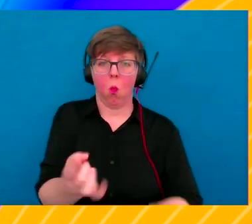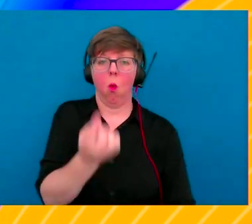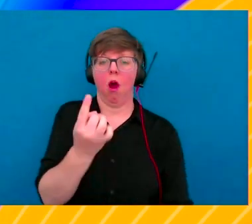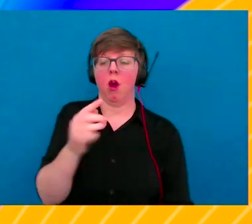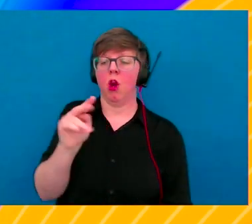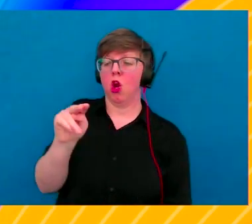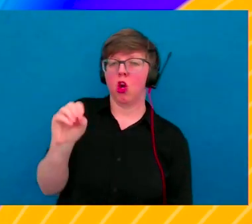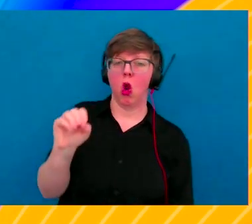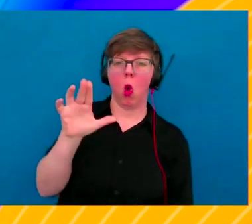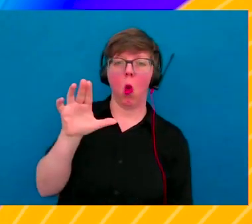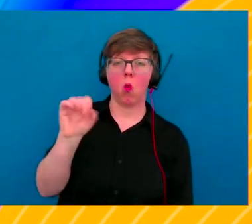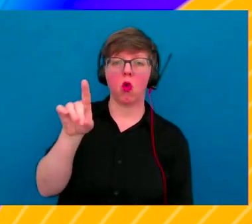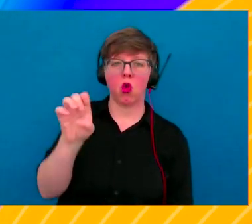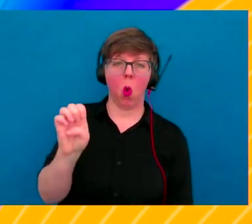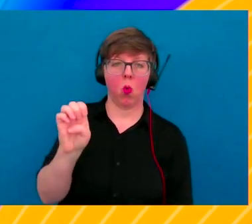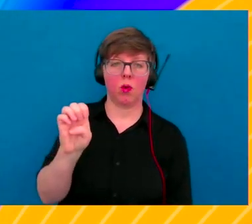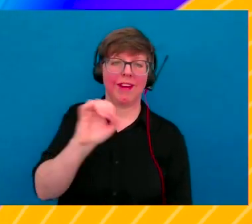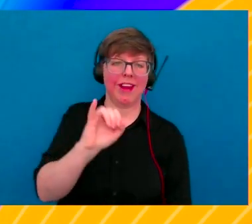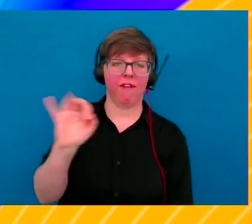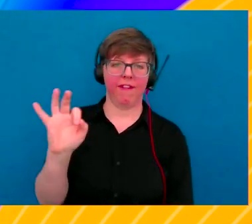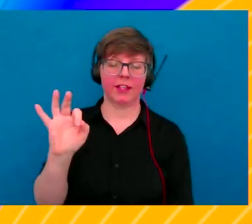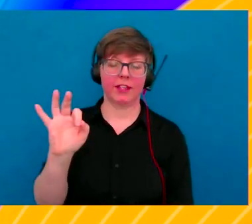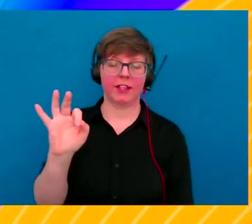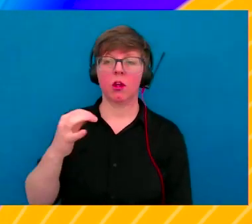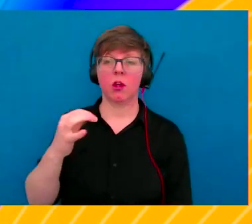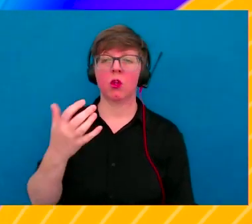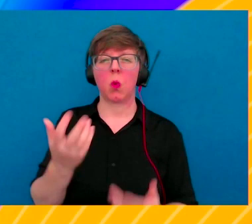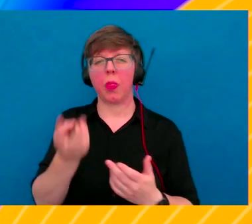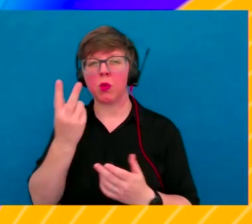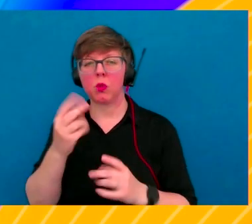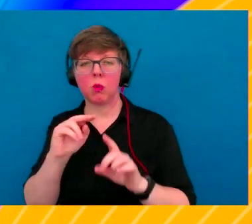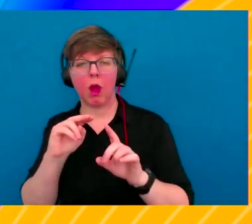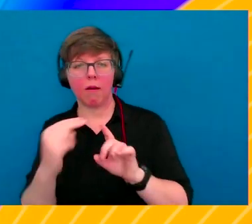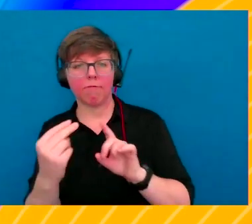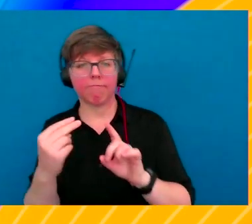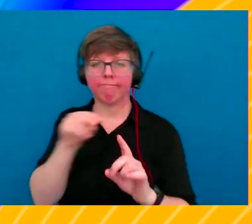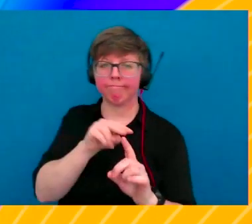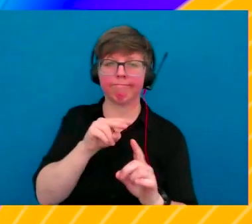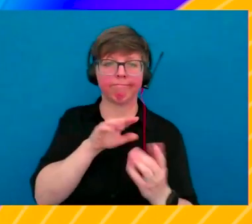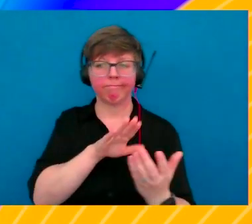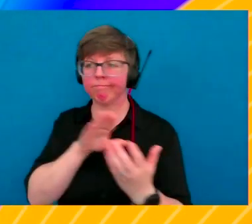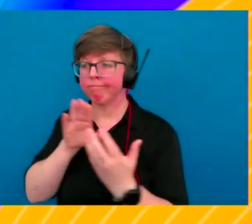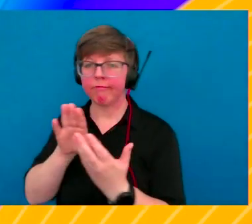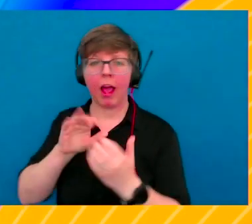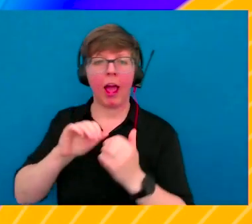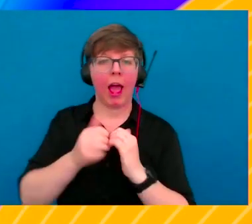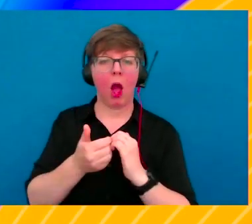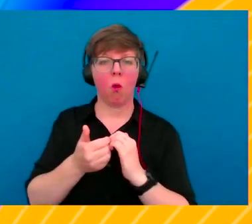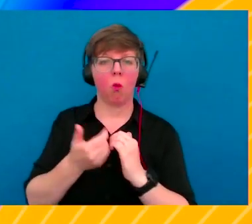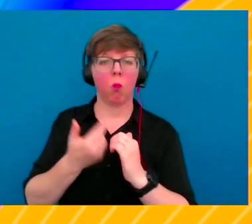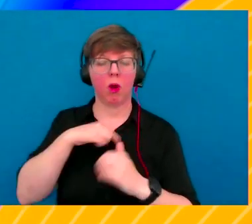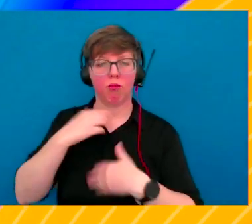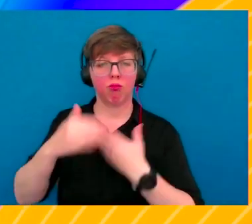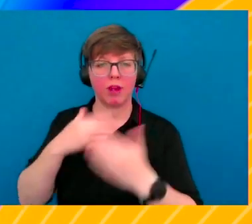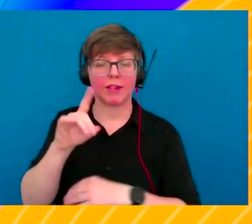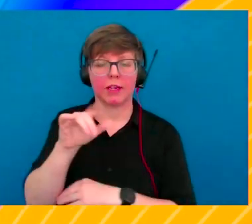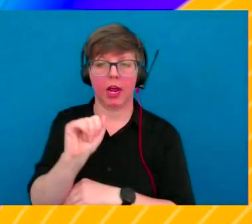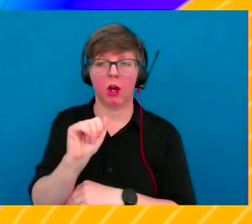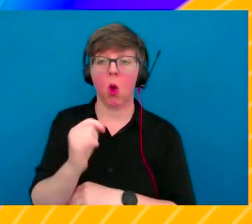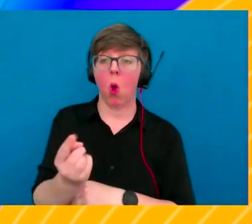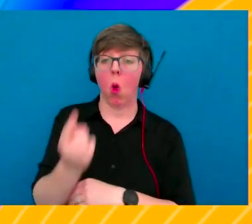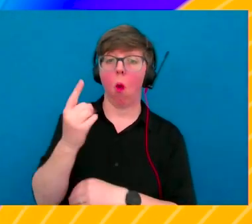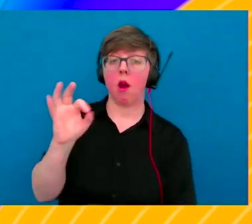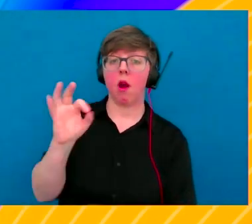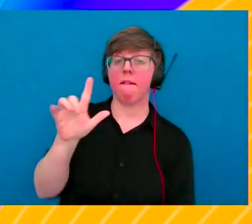two ways of looking at how we're moving and processing data. One is with a flow diagram style